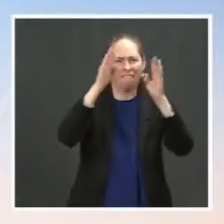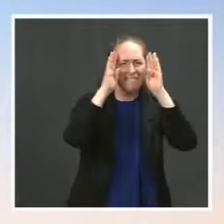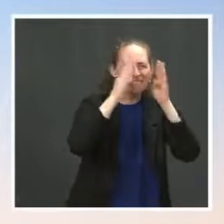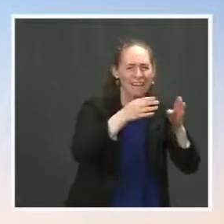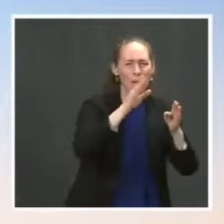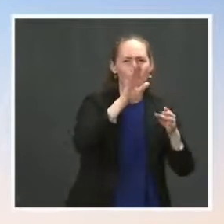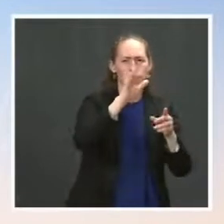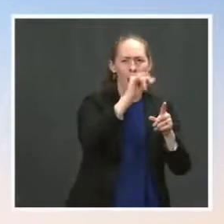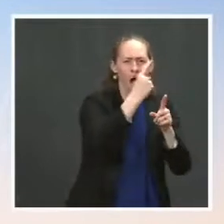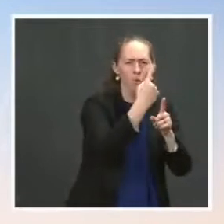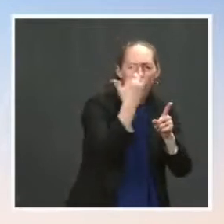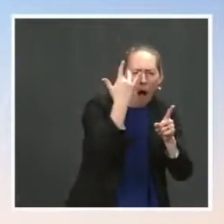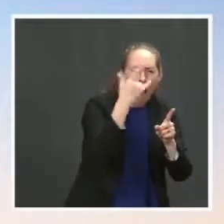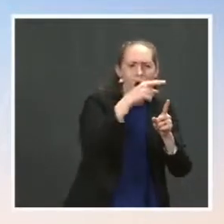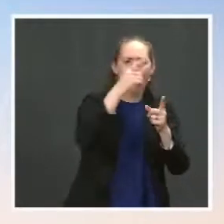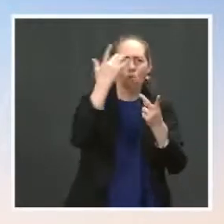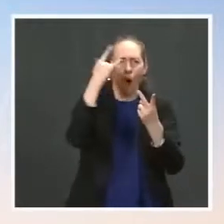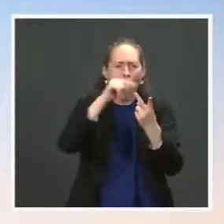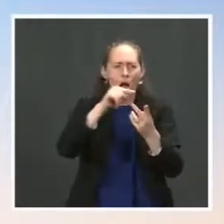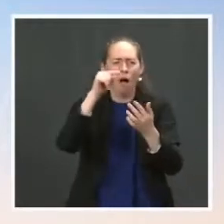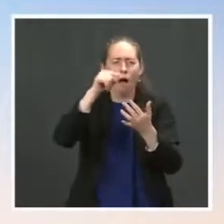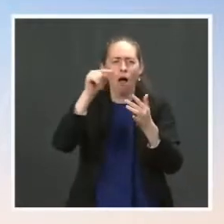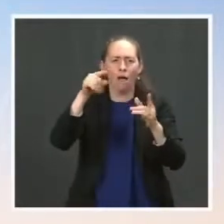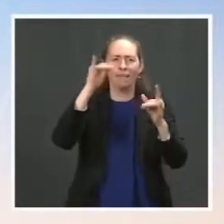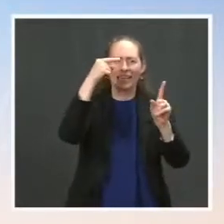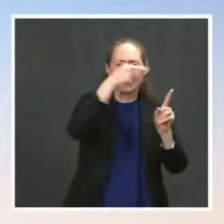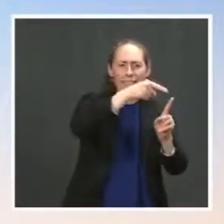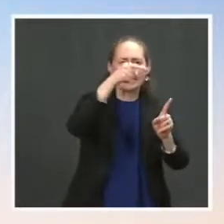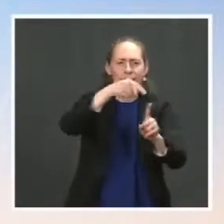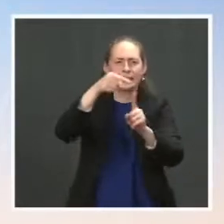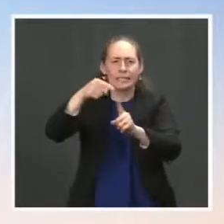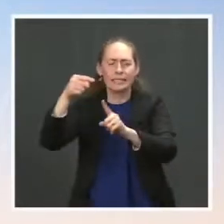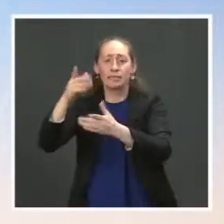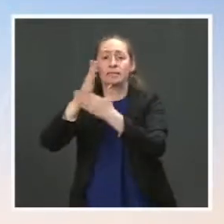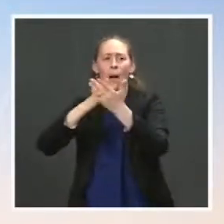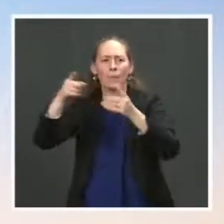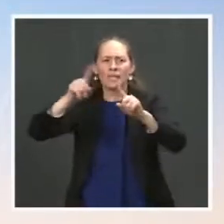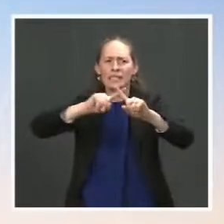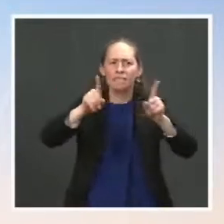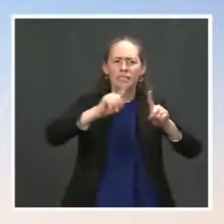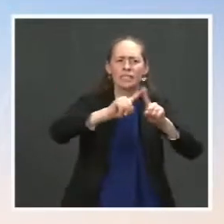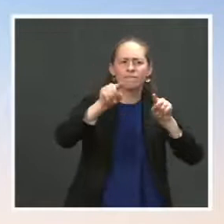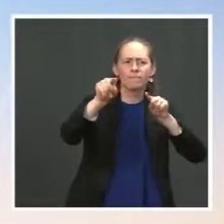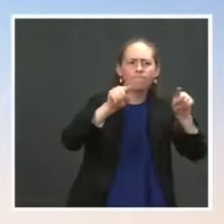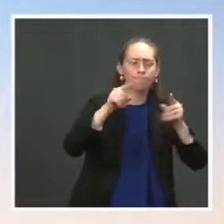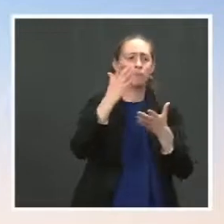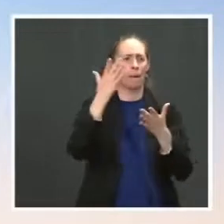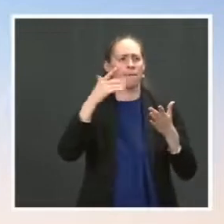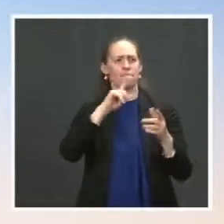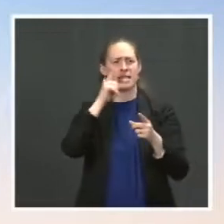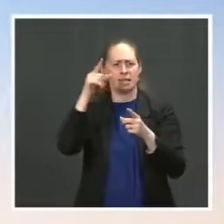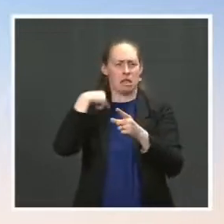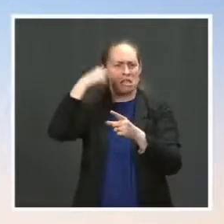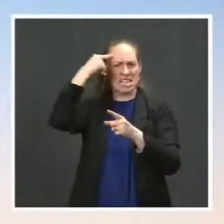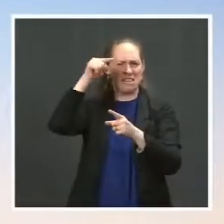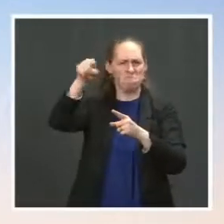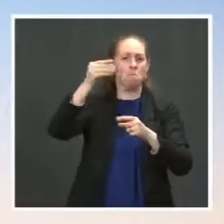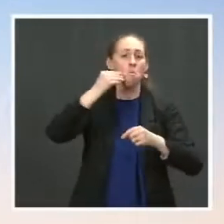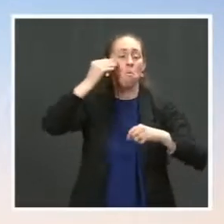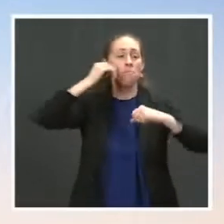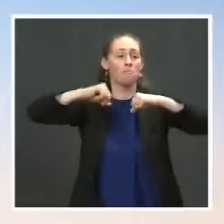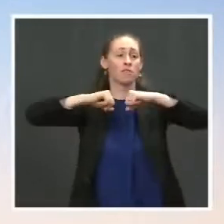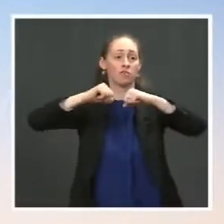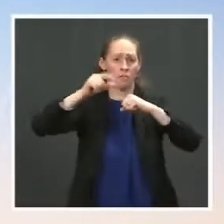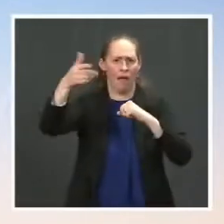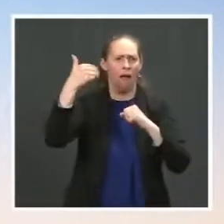specific details of this case. Department of Homeland Security might have more specifics if they can share them on why they were sent back directly to Mexico.